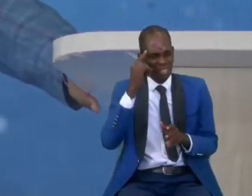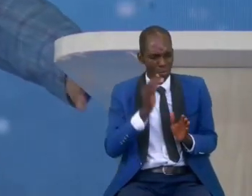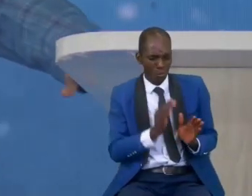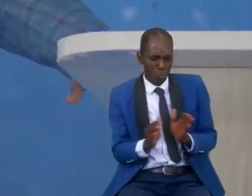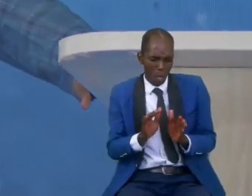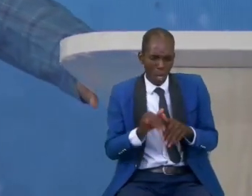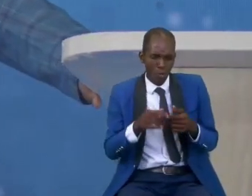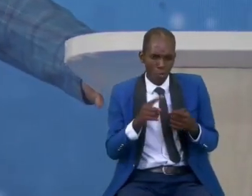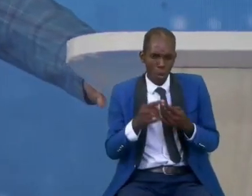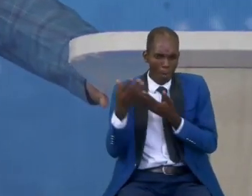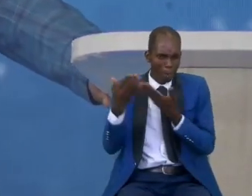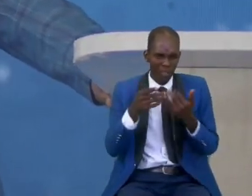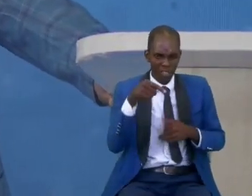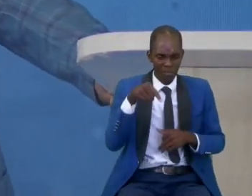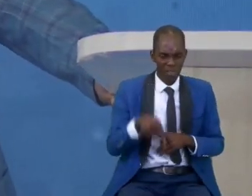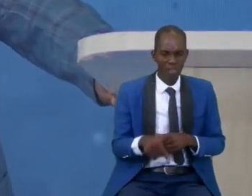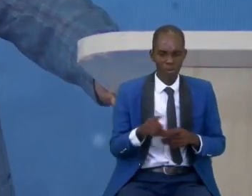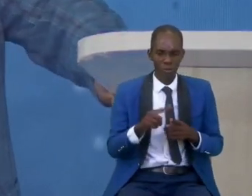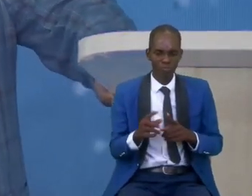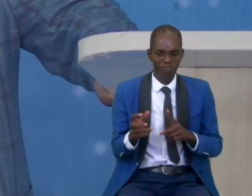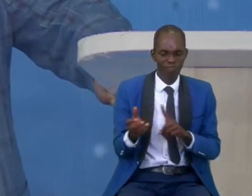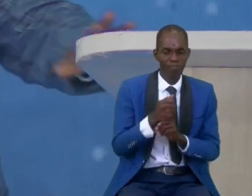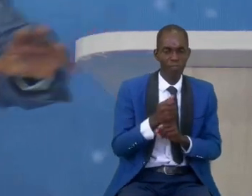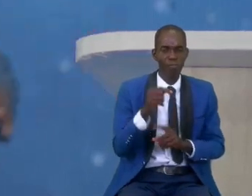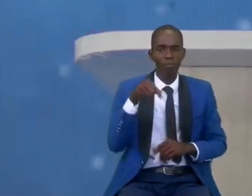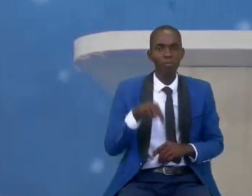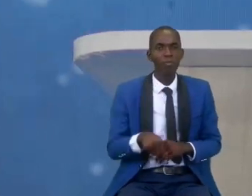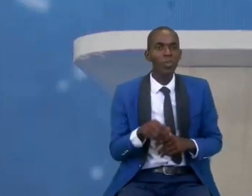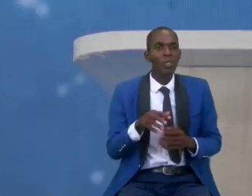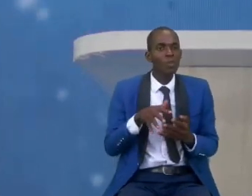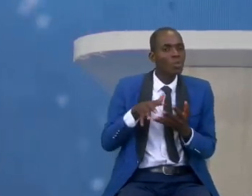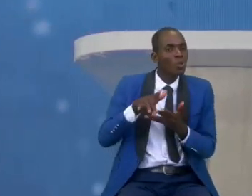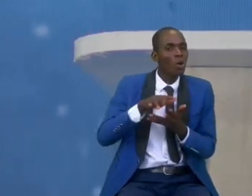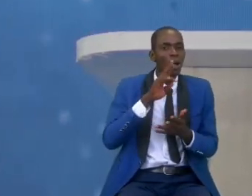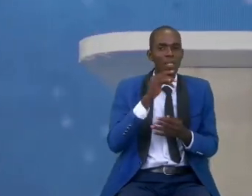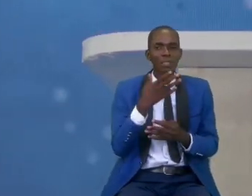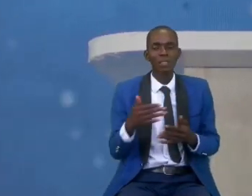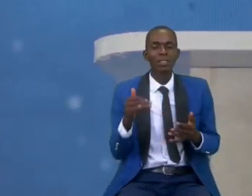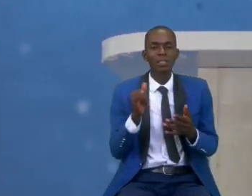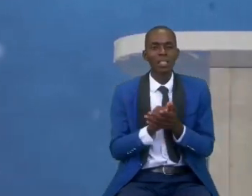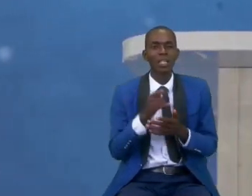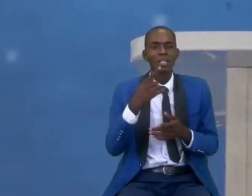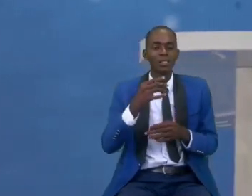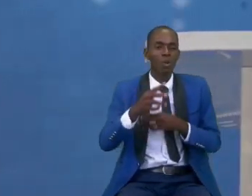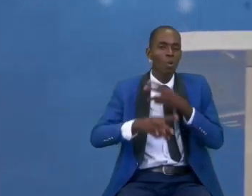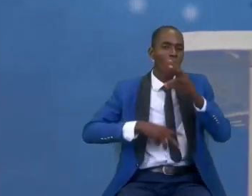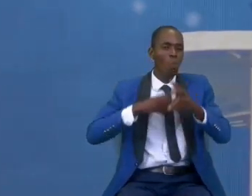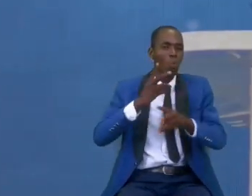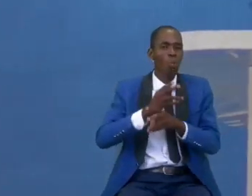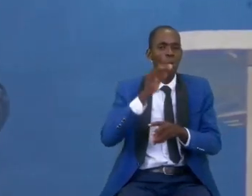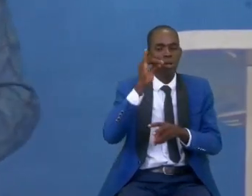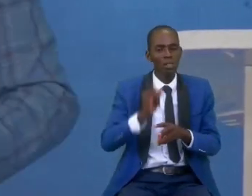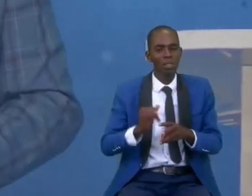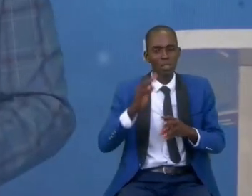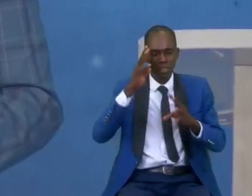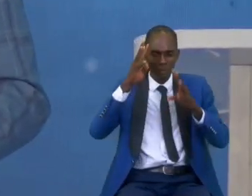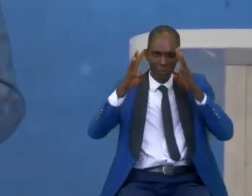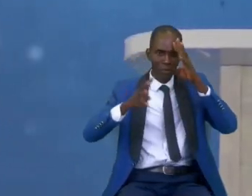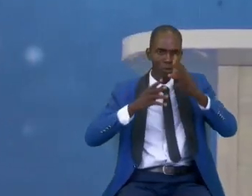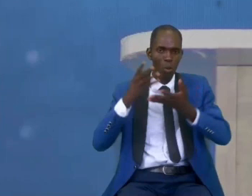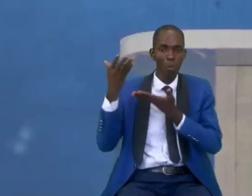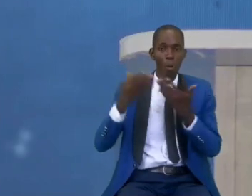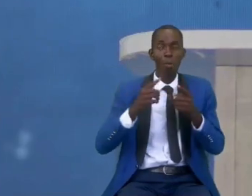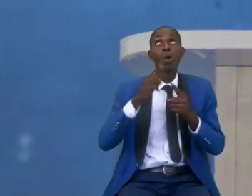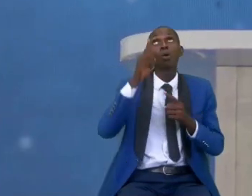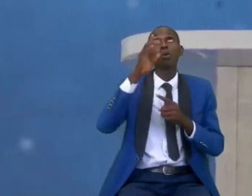are the things that those worldly inventions bring, but the Lord will set you free. And then there